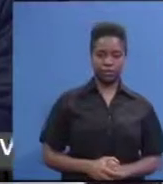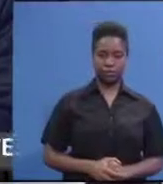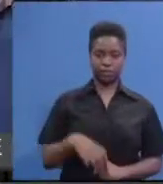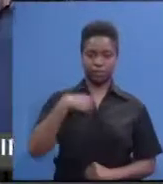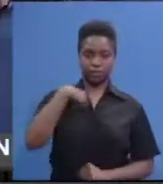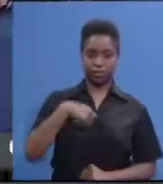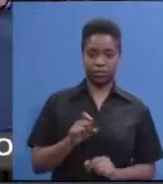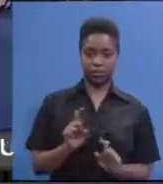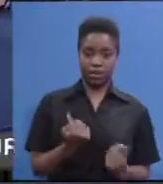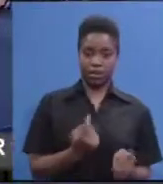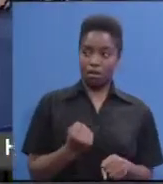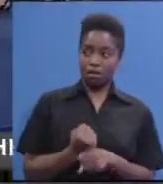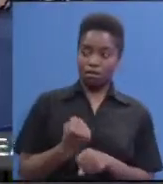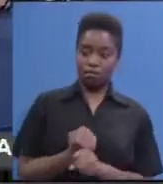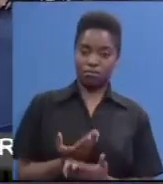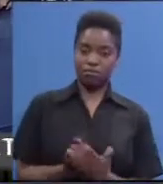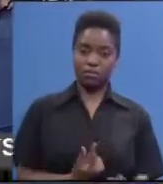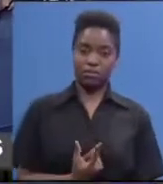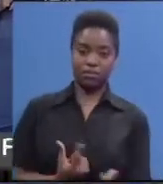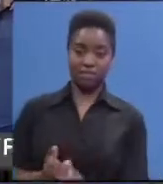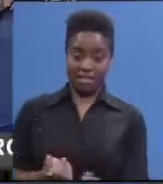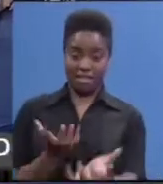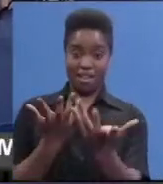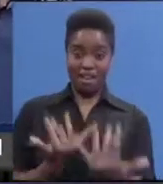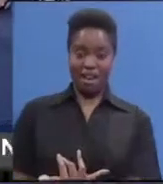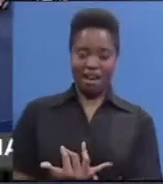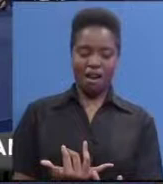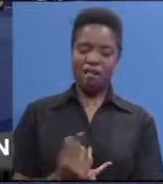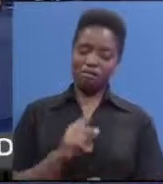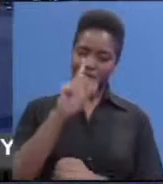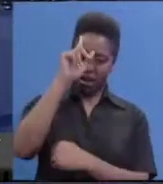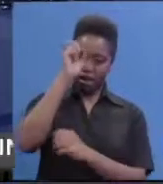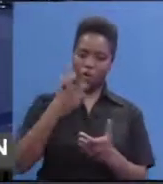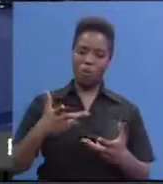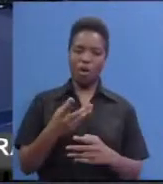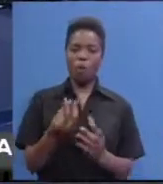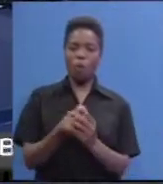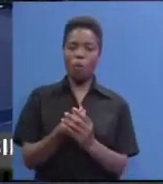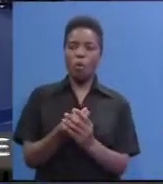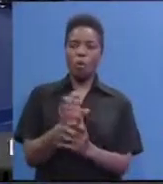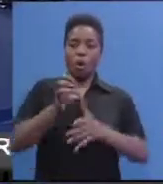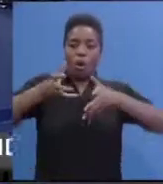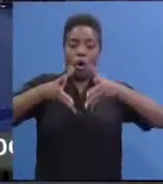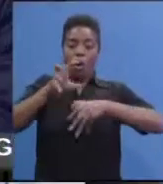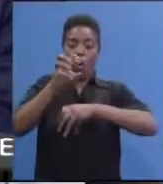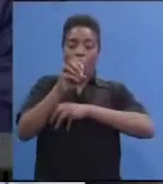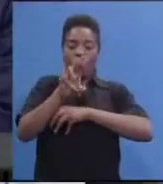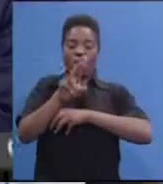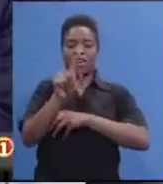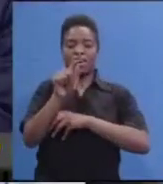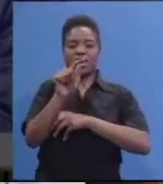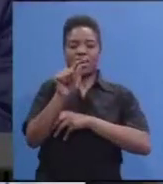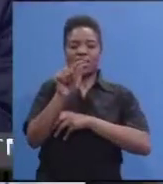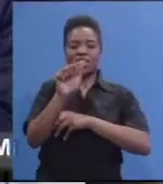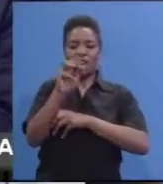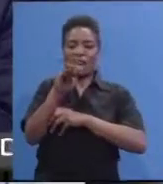could. And right now, he's with Oliver Tambo and all of them. Oh, yeah. You know, Boso Mugwe and all of them. And he says, I did